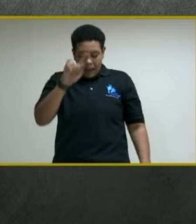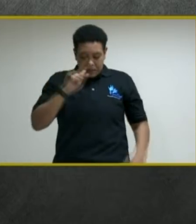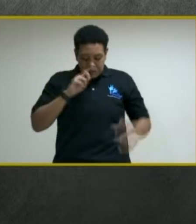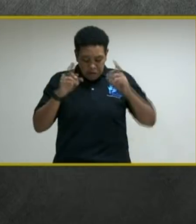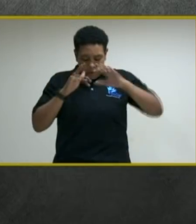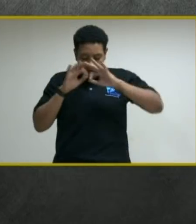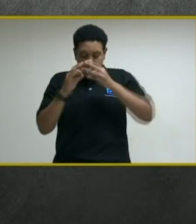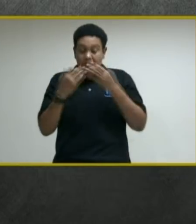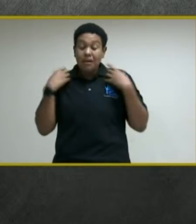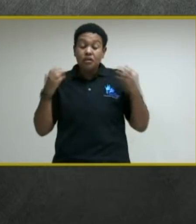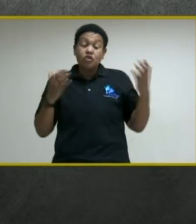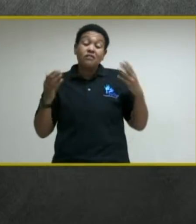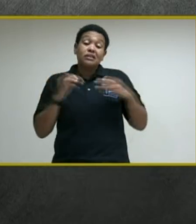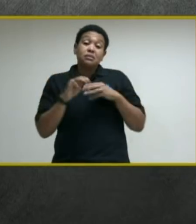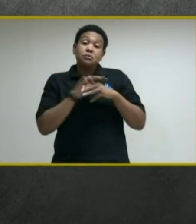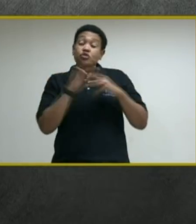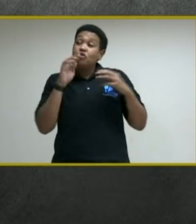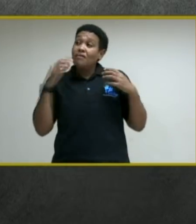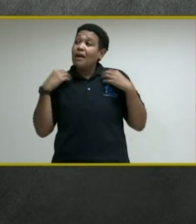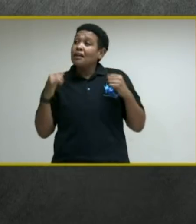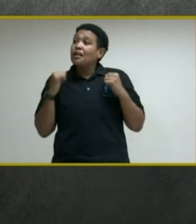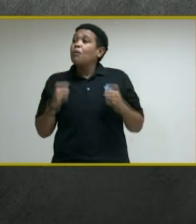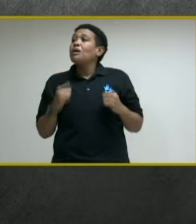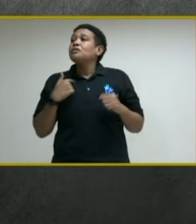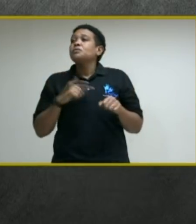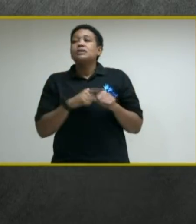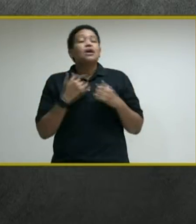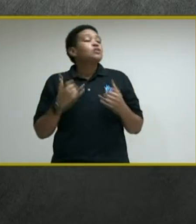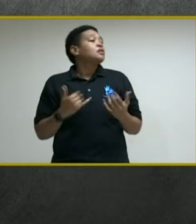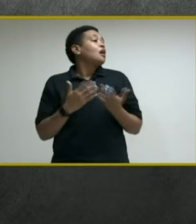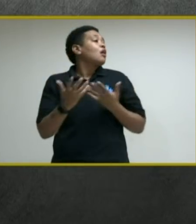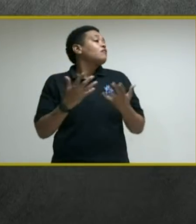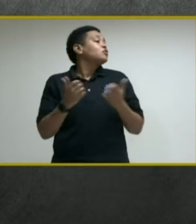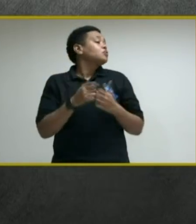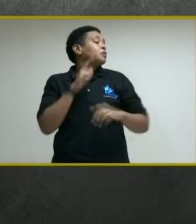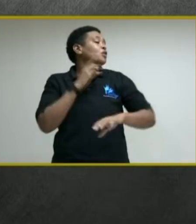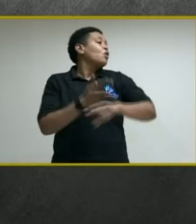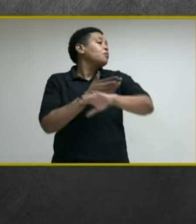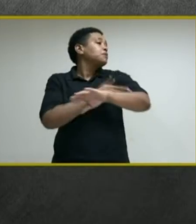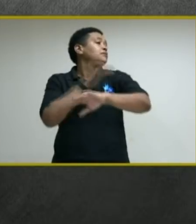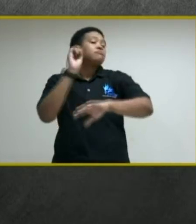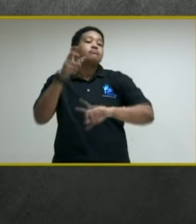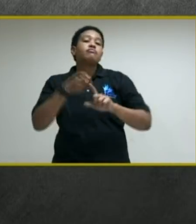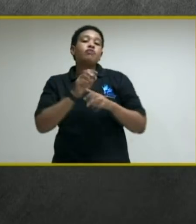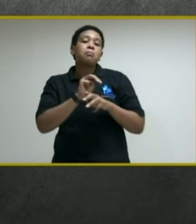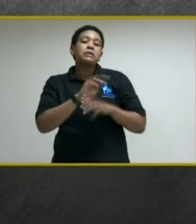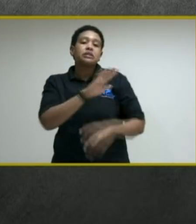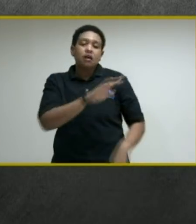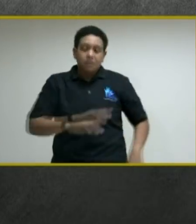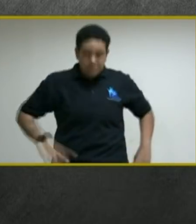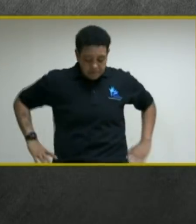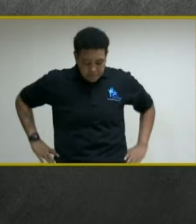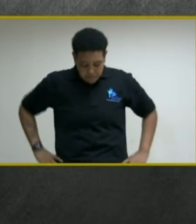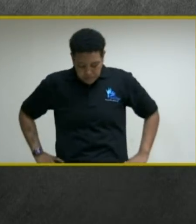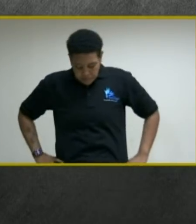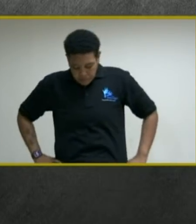Ministry of Health and Wellness. We'll begin this conversation with the update from the Minister.